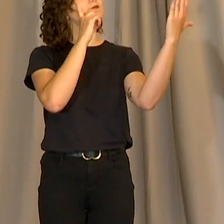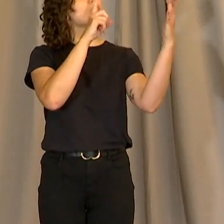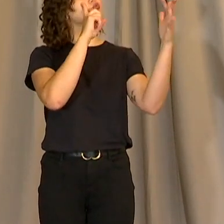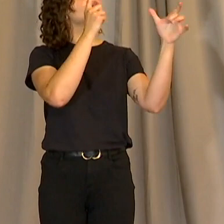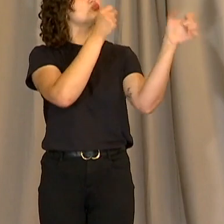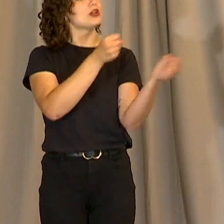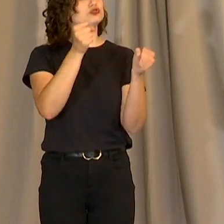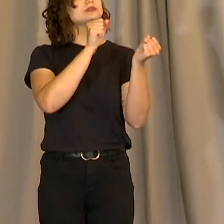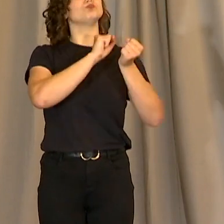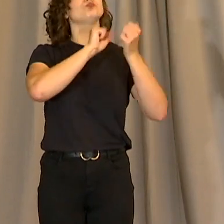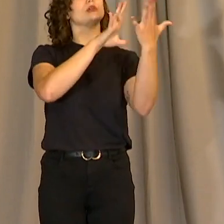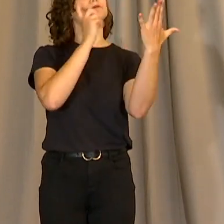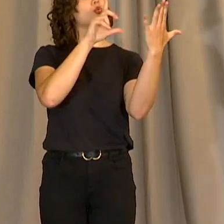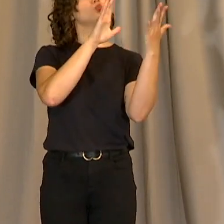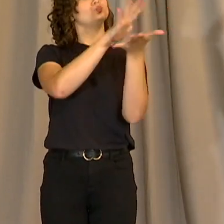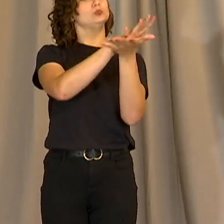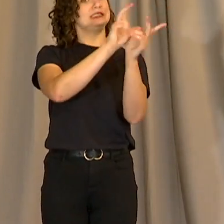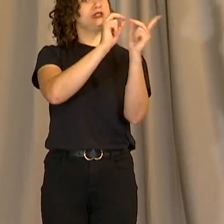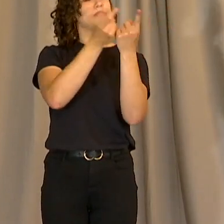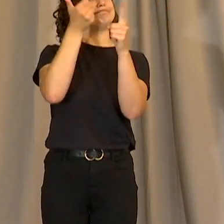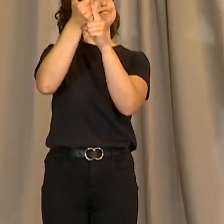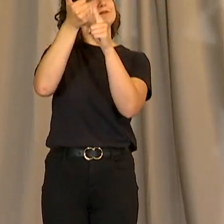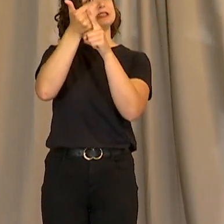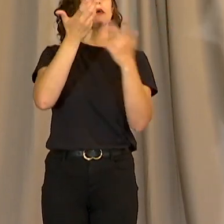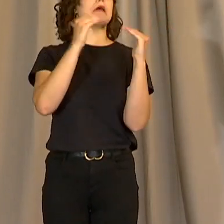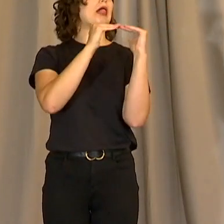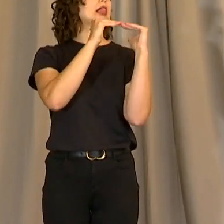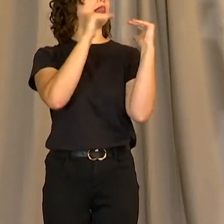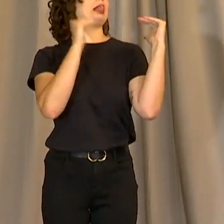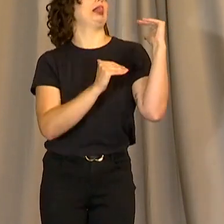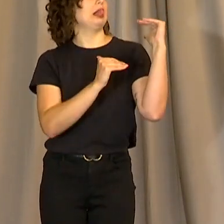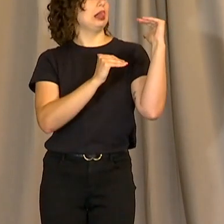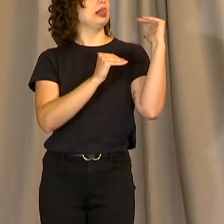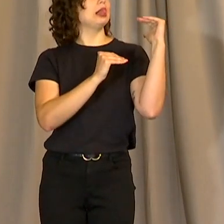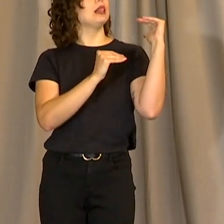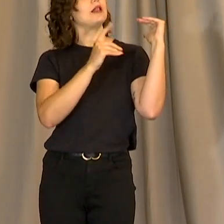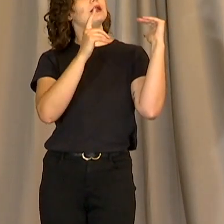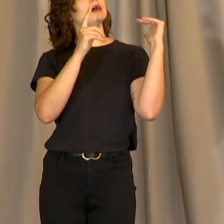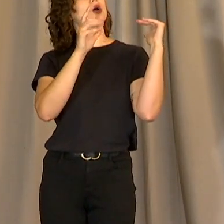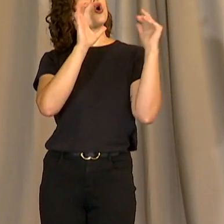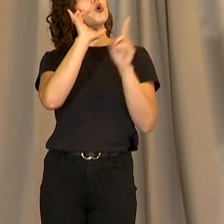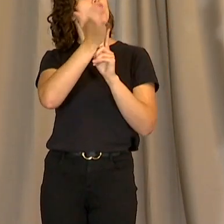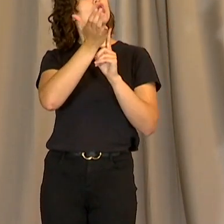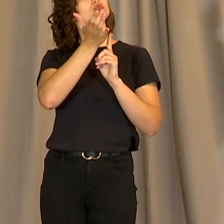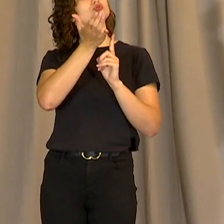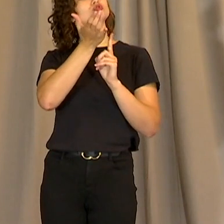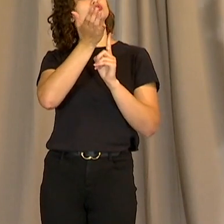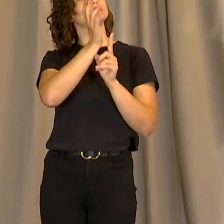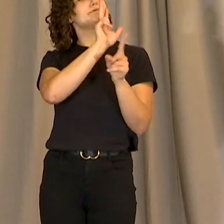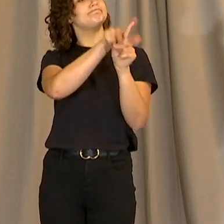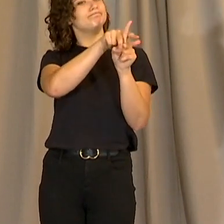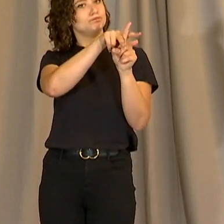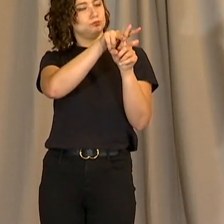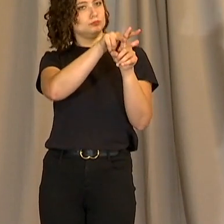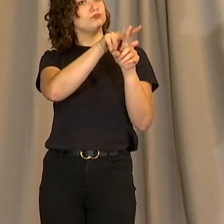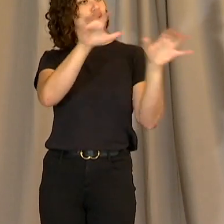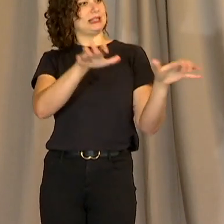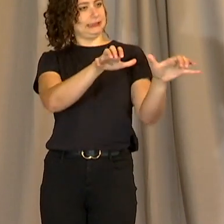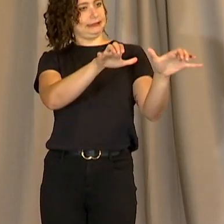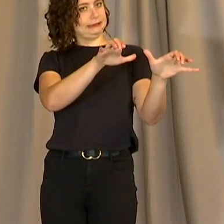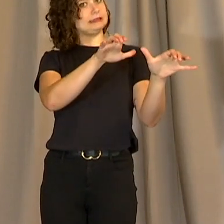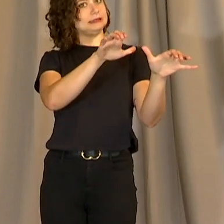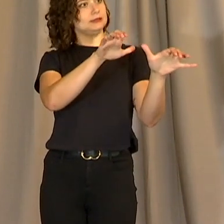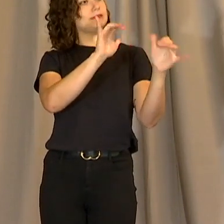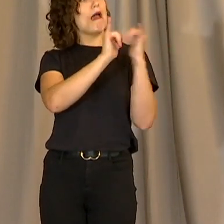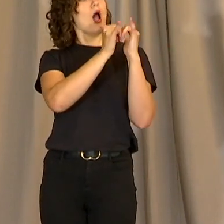those districts who are lacking or have a void or gap in culturally relevant practices? Right, thank you. So